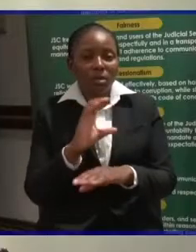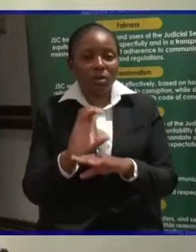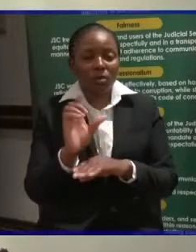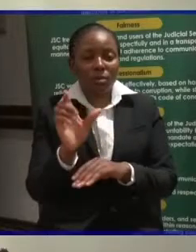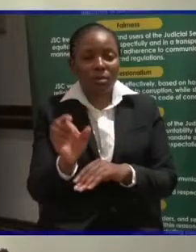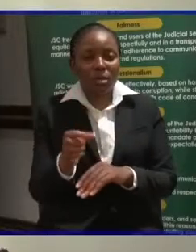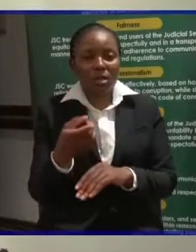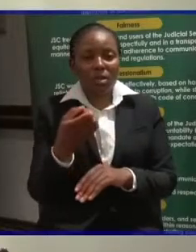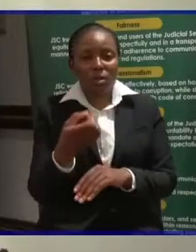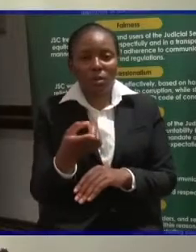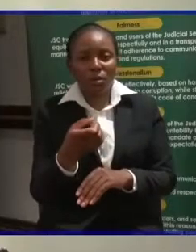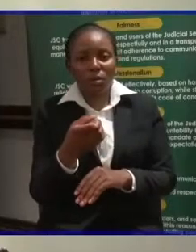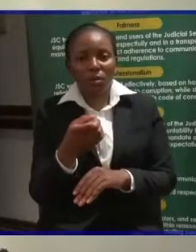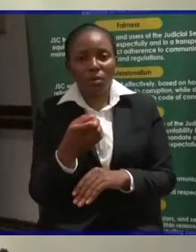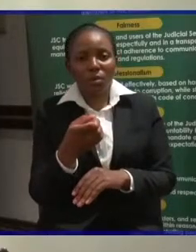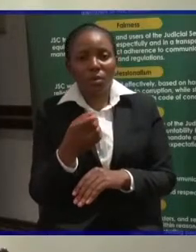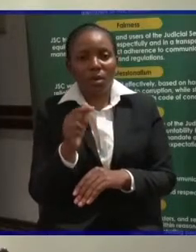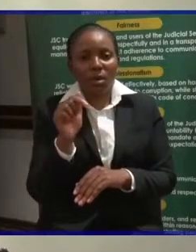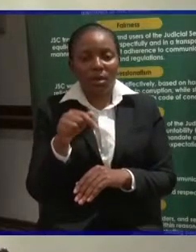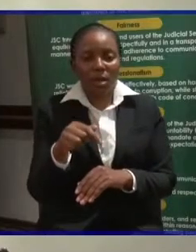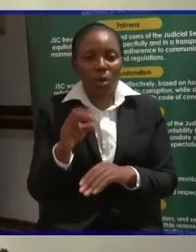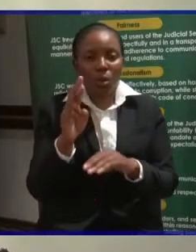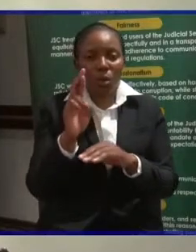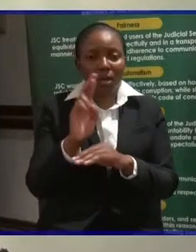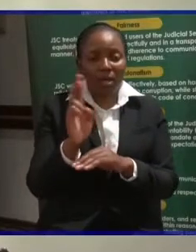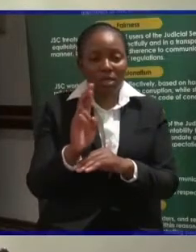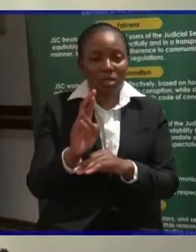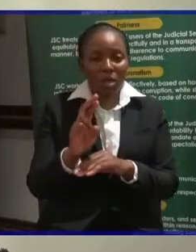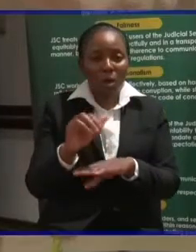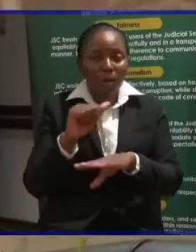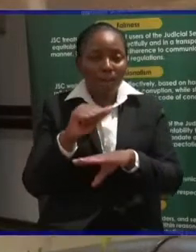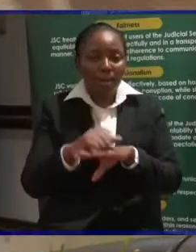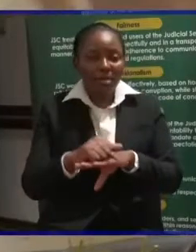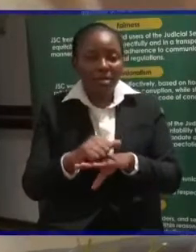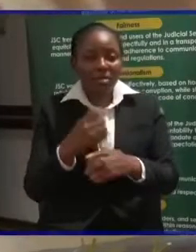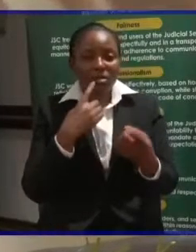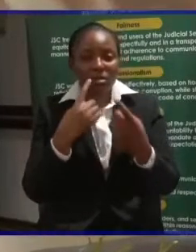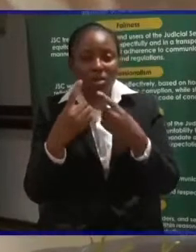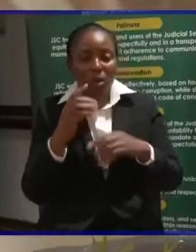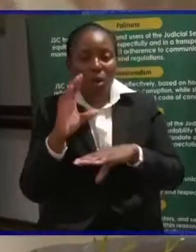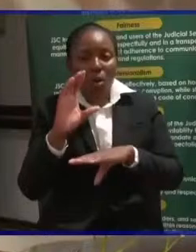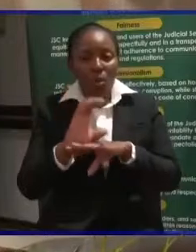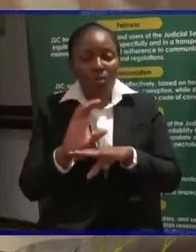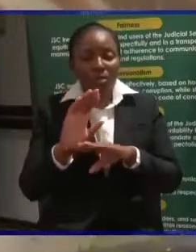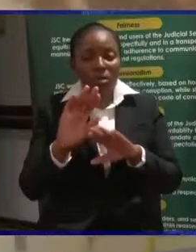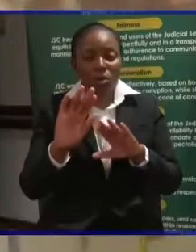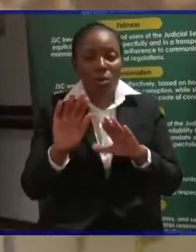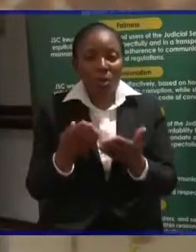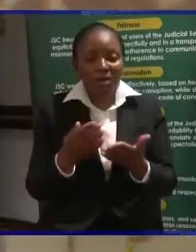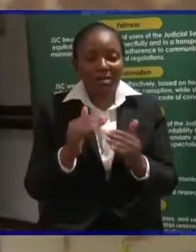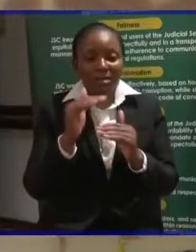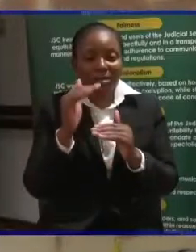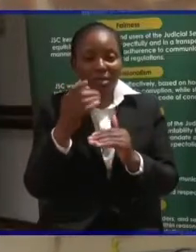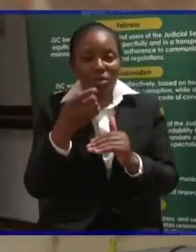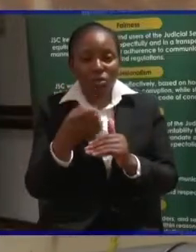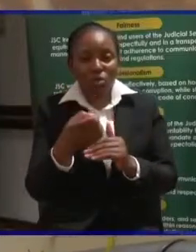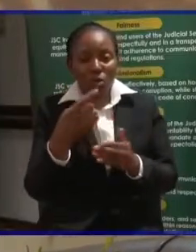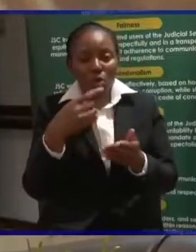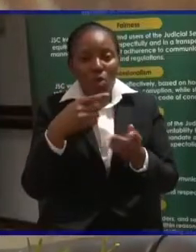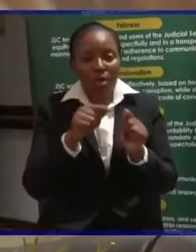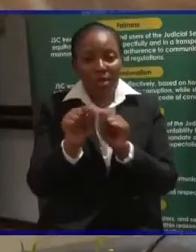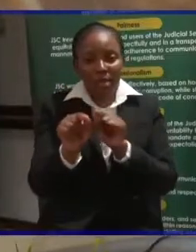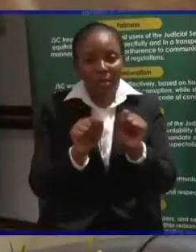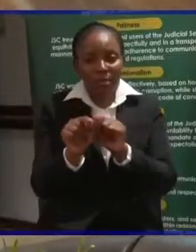Mr. Mpeiwa, as Regional Magistrate, can you tell the Commission to what extent you have interacted with the Labour